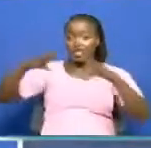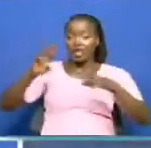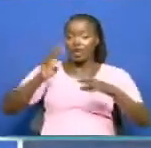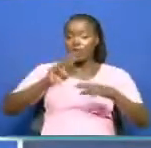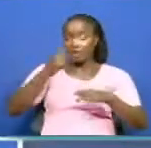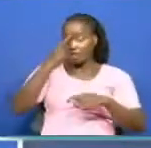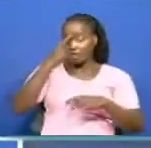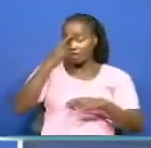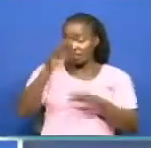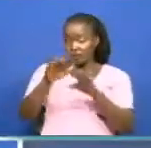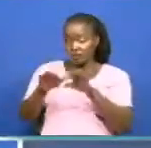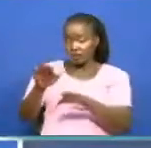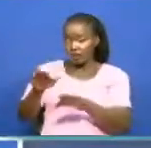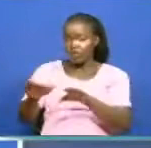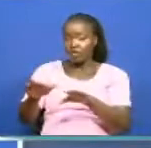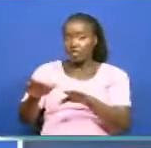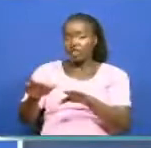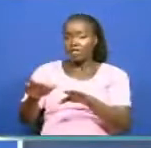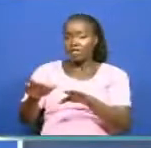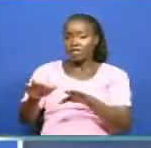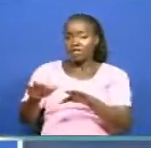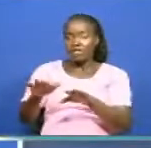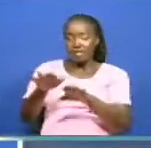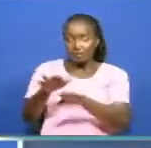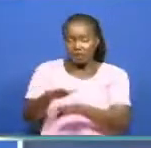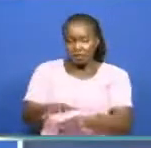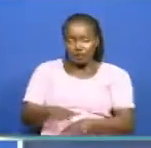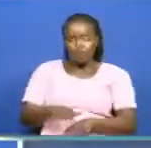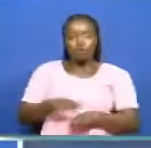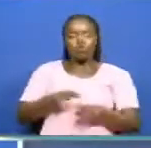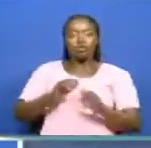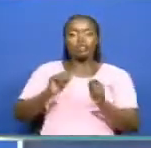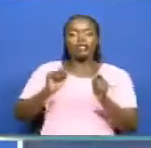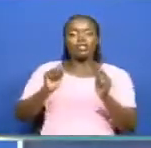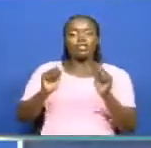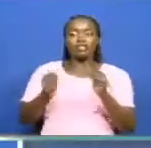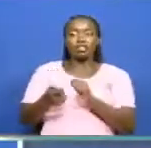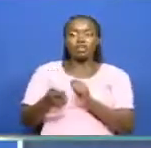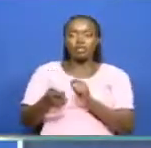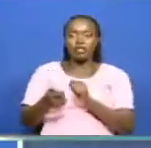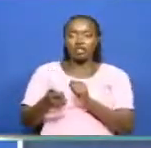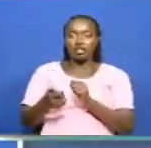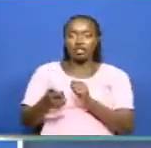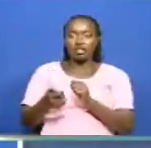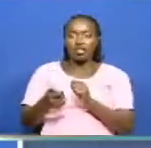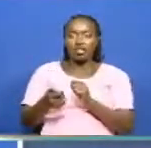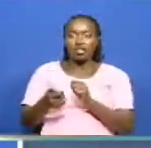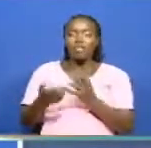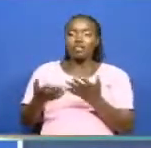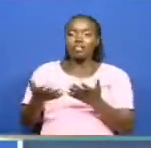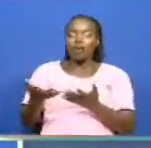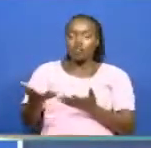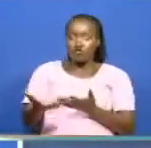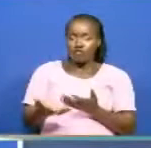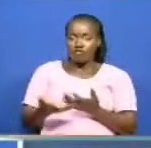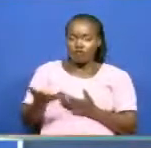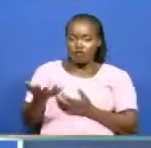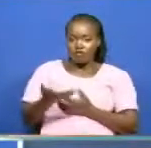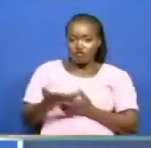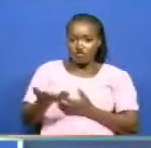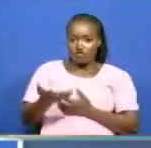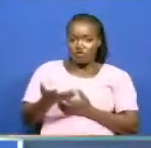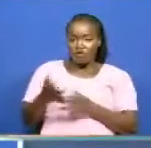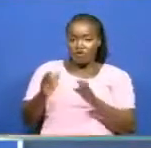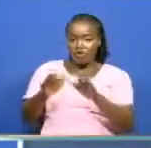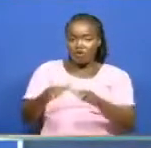Ocean, a new money-making venture is slowly taking shape, that is seaweed farming. A coastline community in Kwale County has